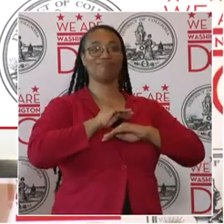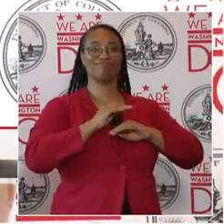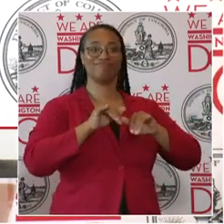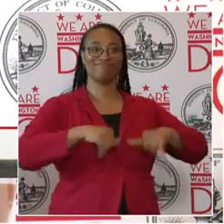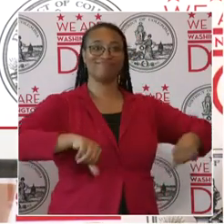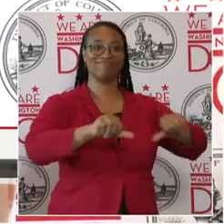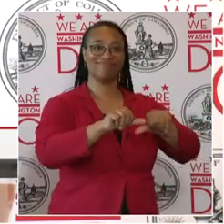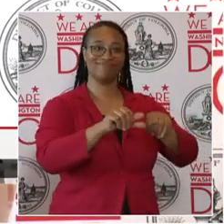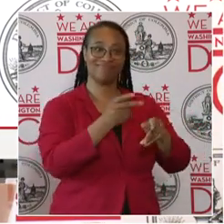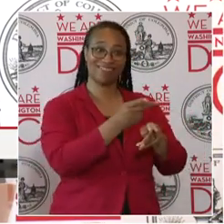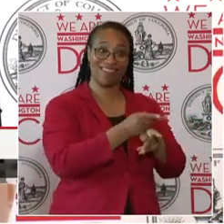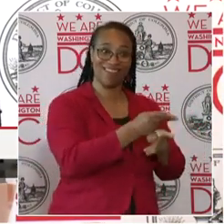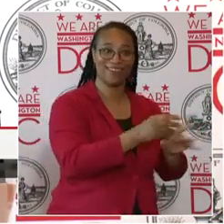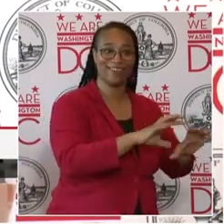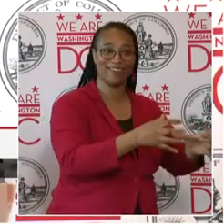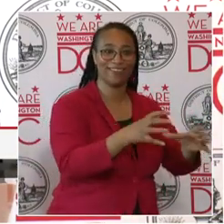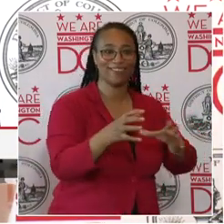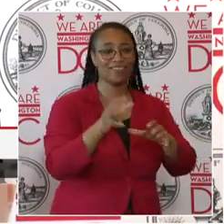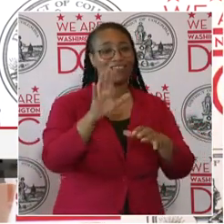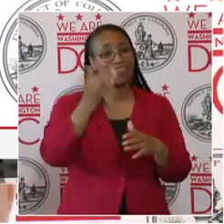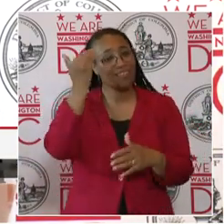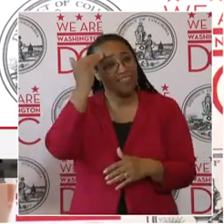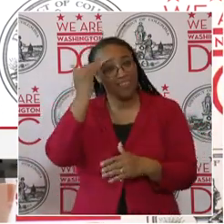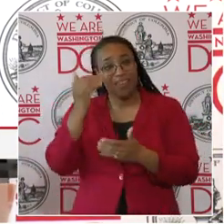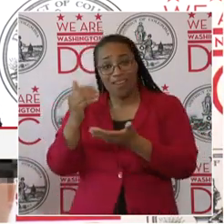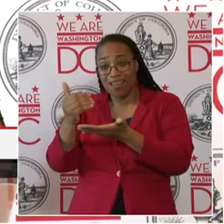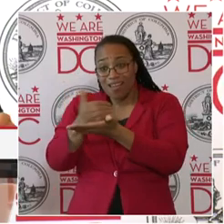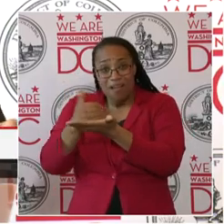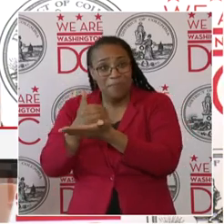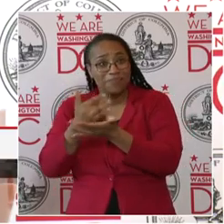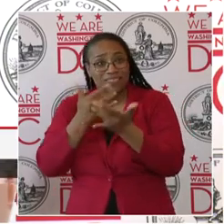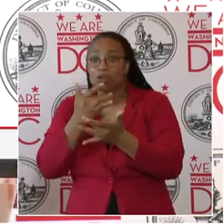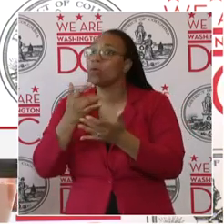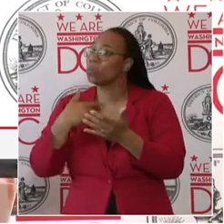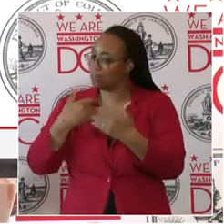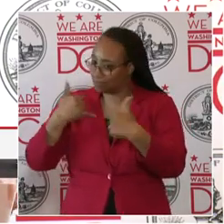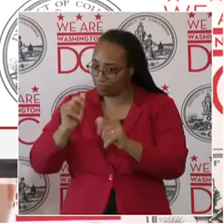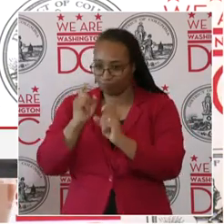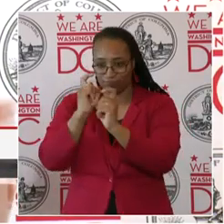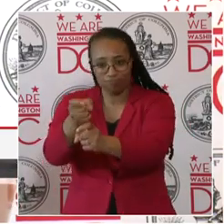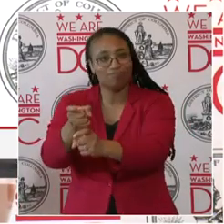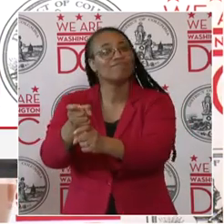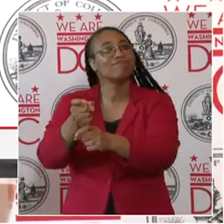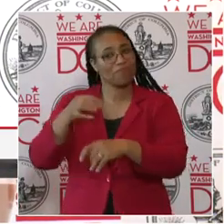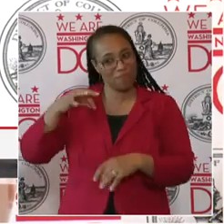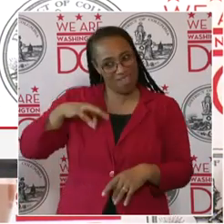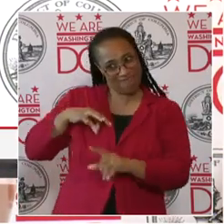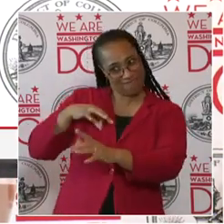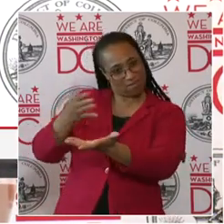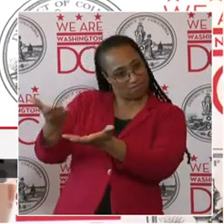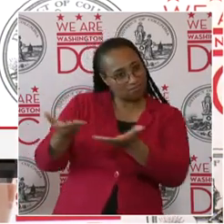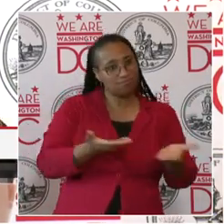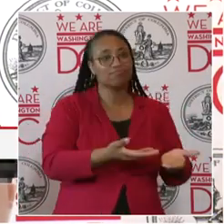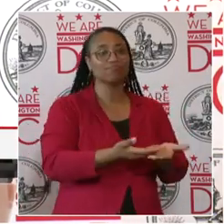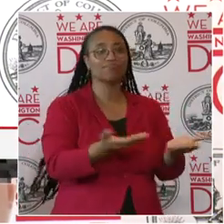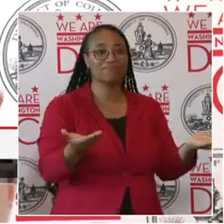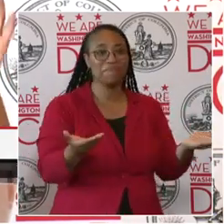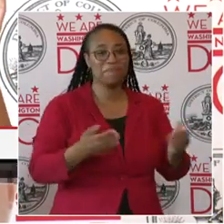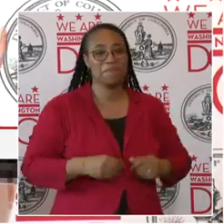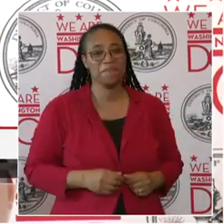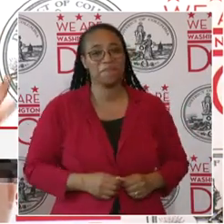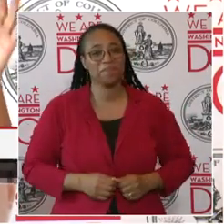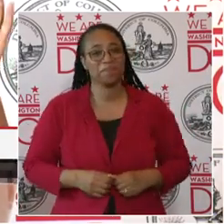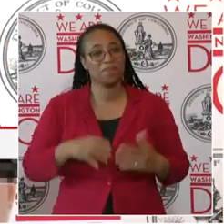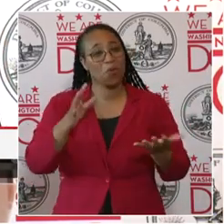for a $1,000 child credit. We also heard from moms that we had to do more for our kids